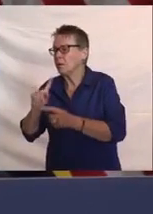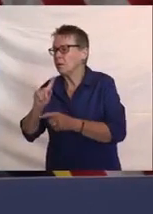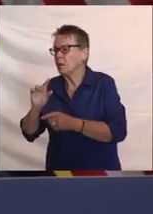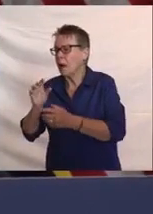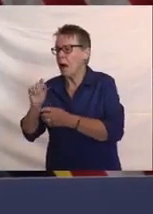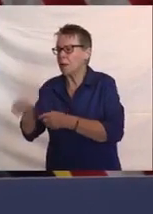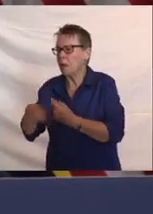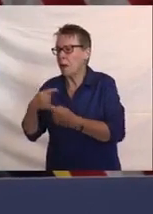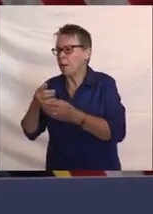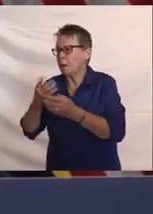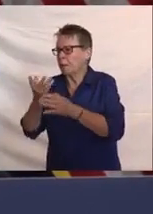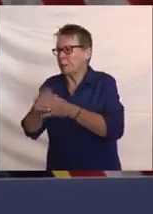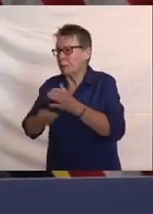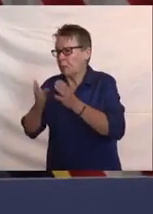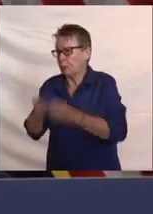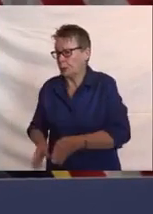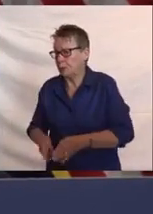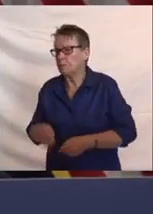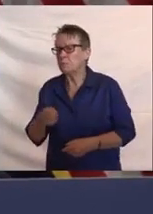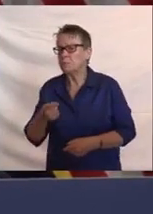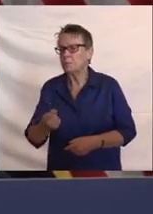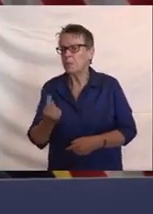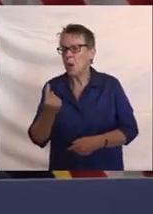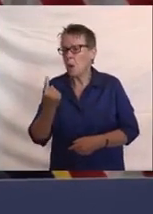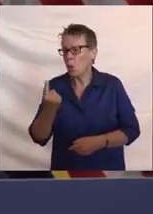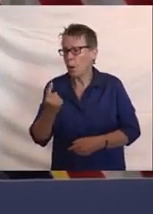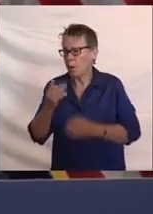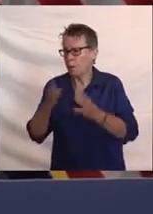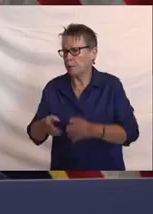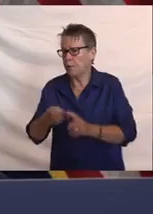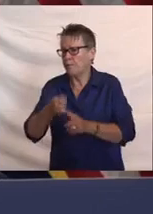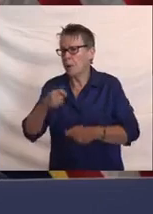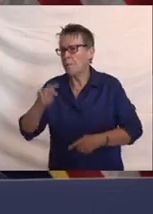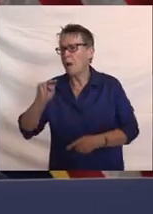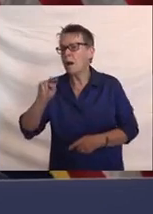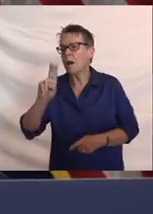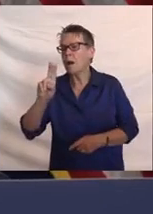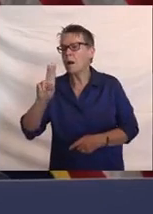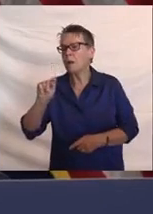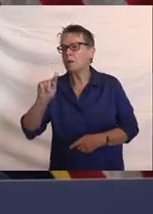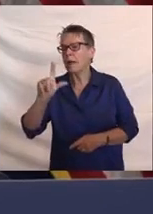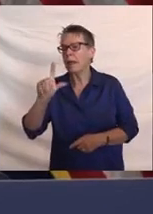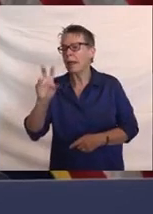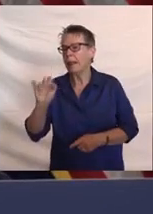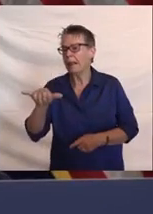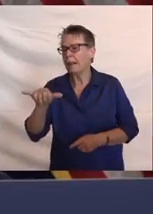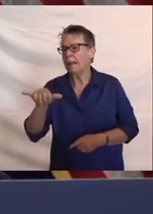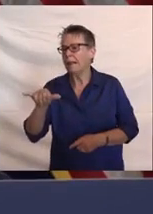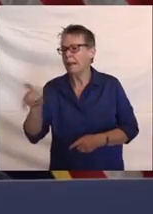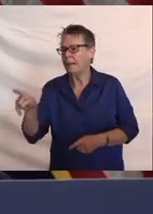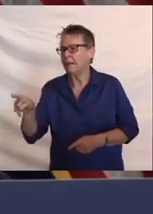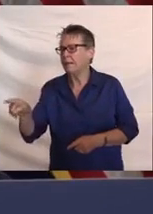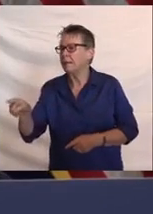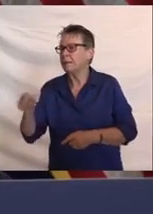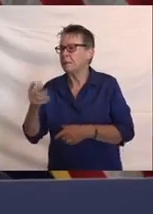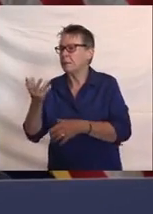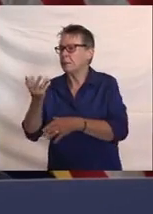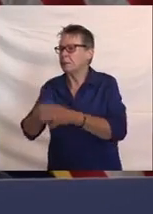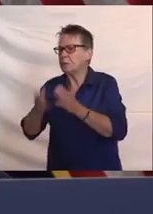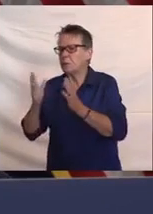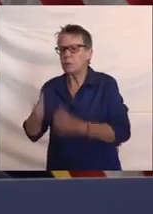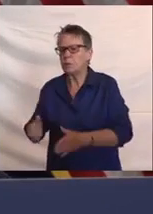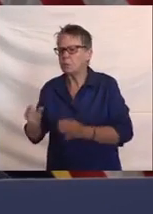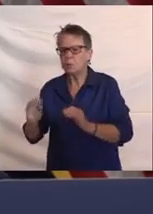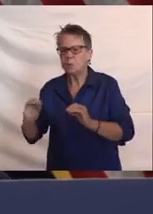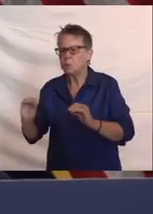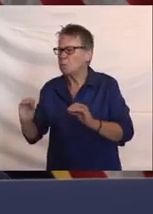Nutley. Nutley police has declared that as unfounded because it was based upon a witness statement. So we will have an official answer for you.